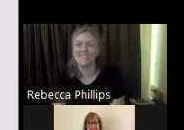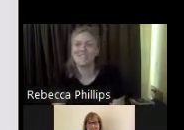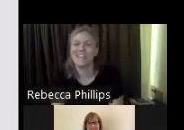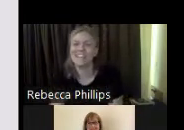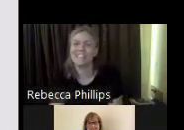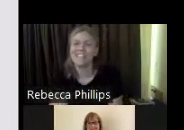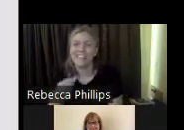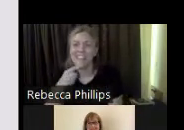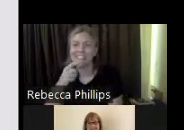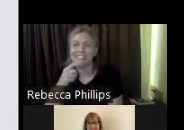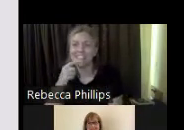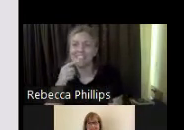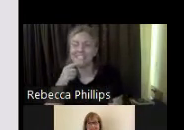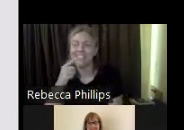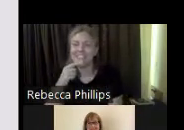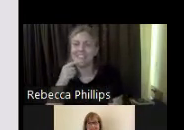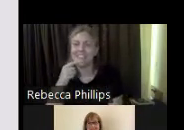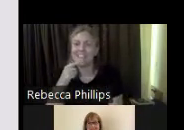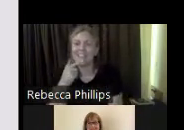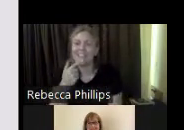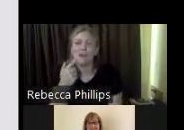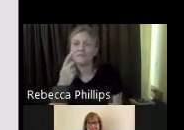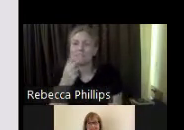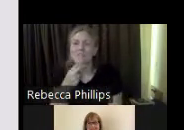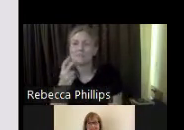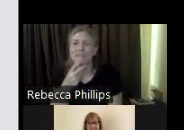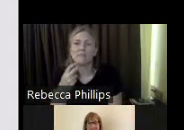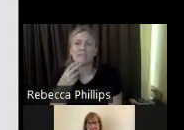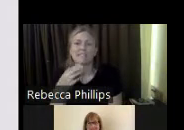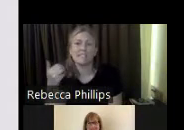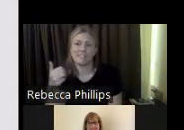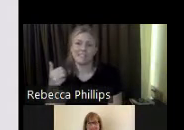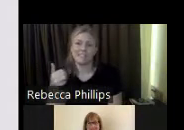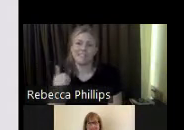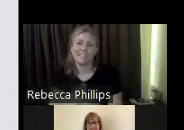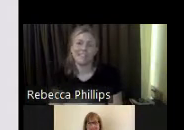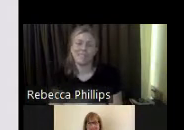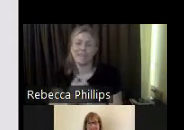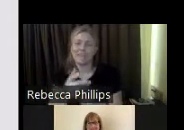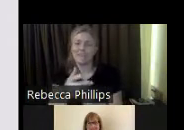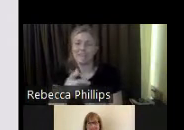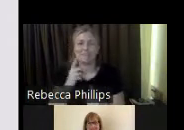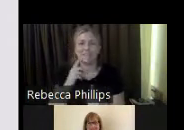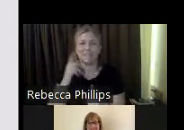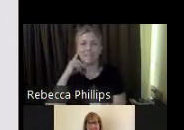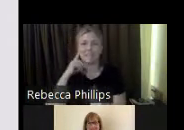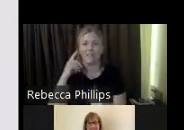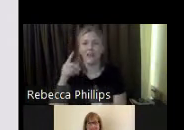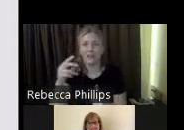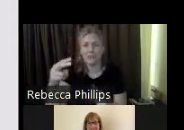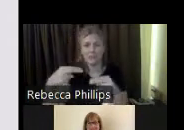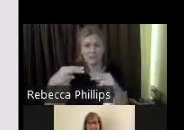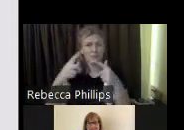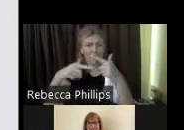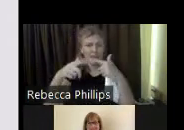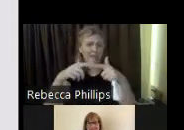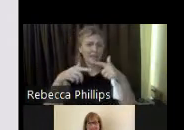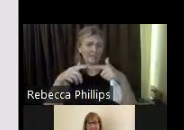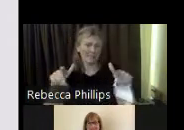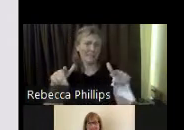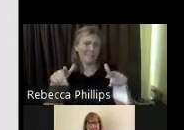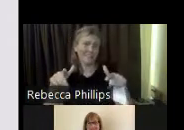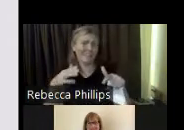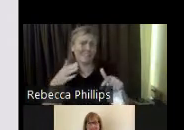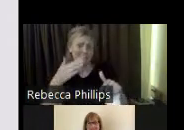Because someone that's hearing, they think like, well, just read my lips, that's easier. But for someone that's deaf, say, no, you just read my